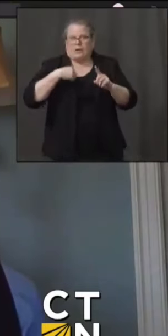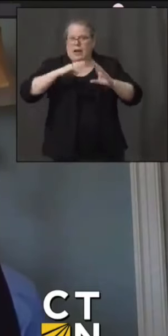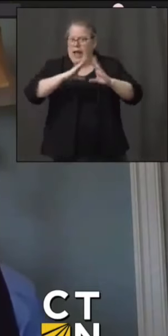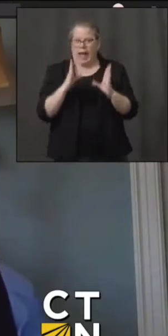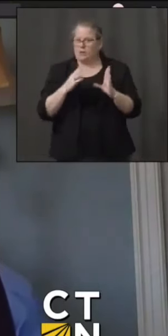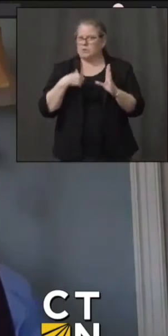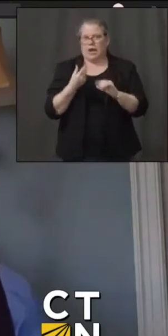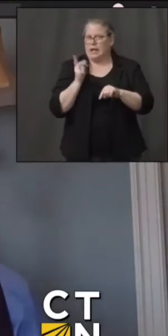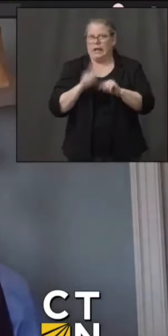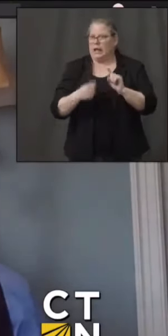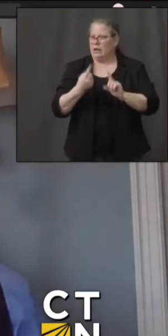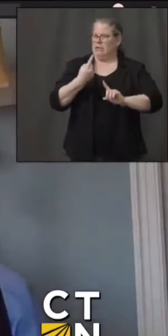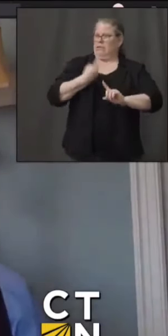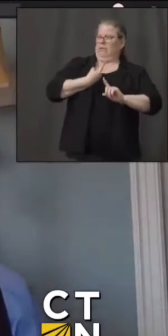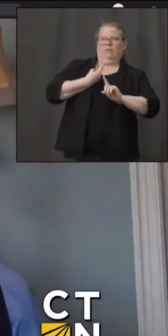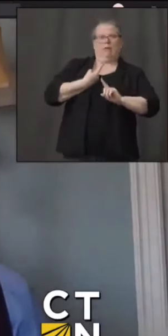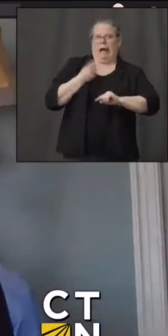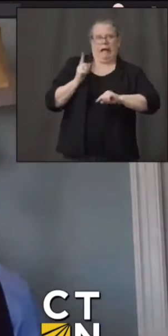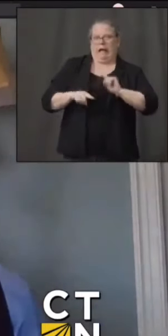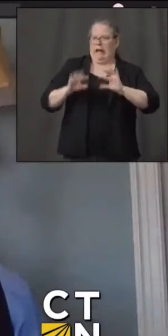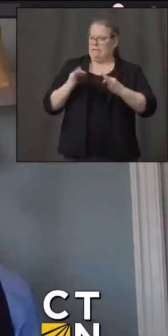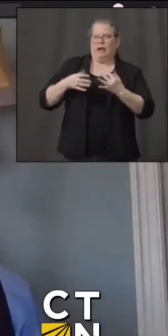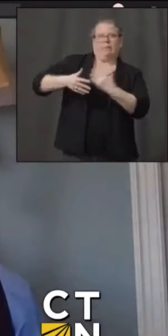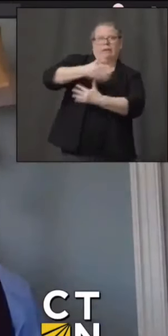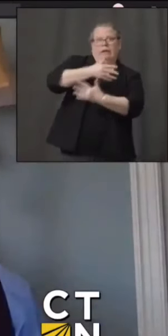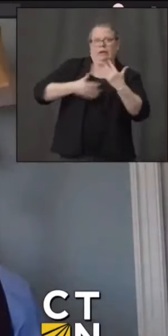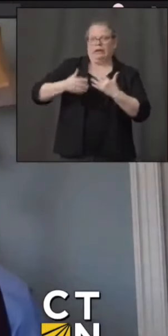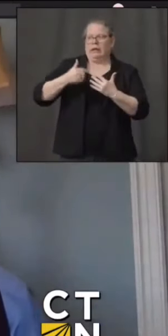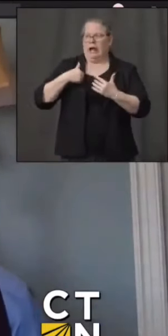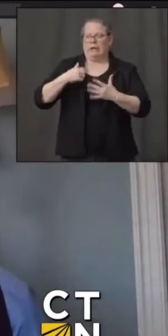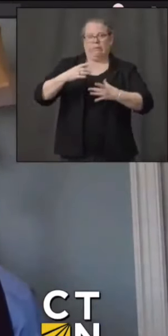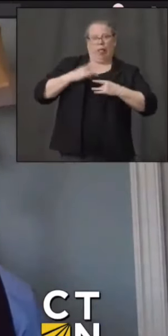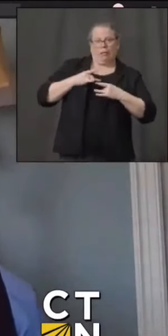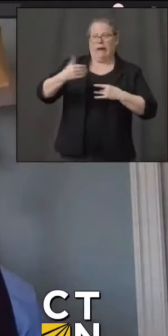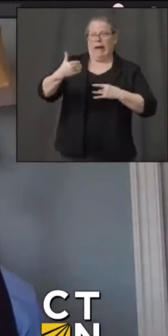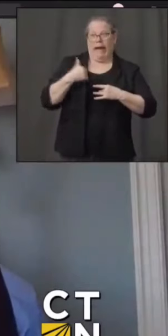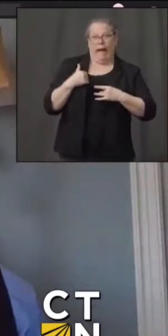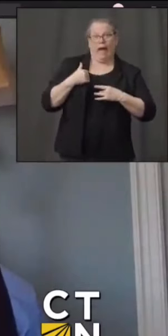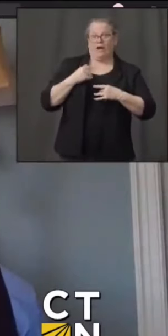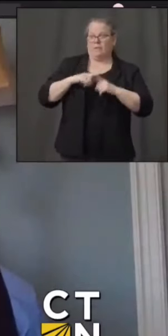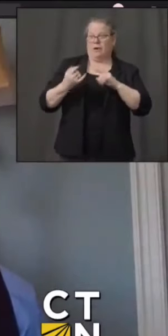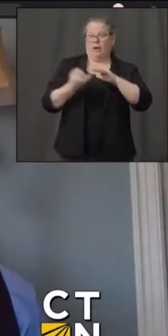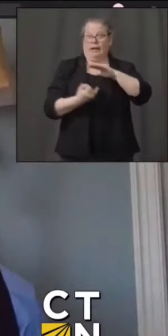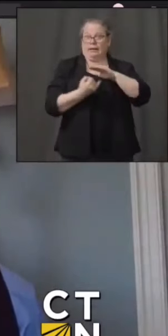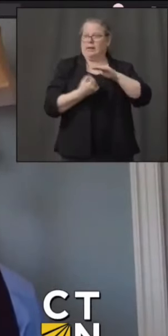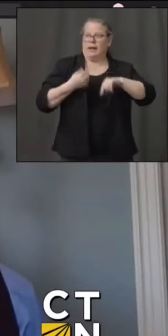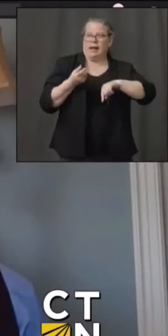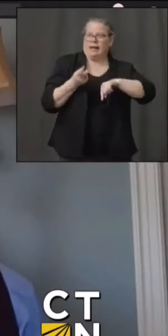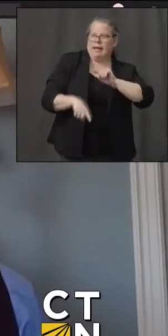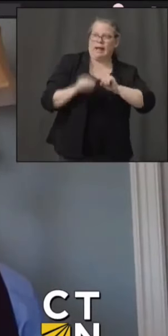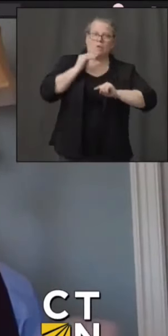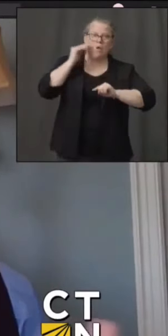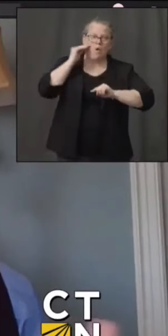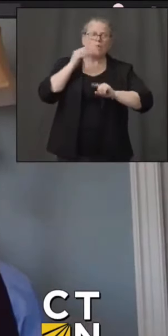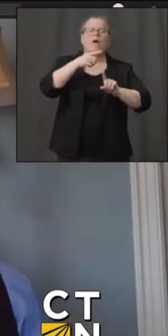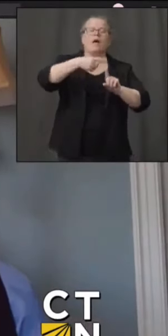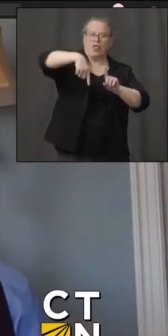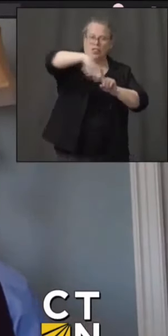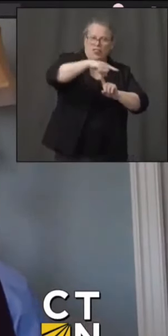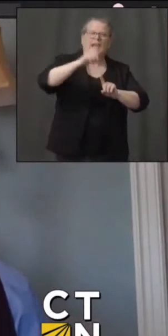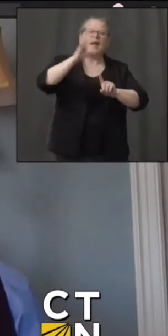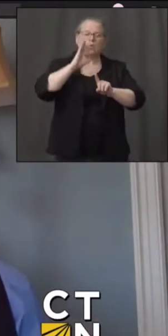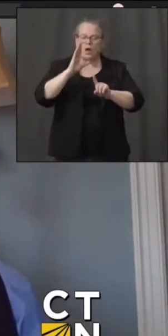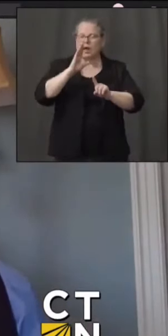to recover if they're infected or if they need to quarantine and they can't do that at home. These are called wraparound